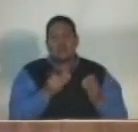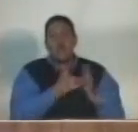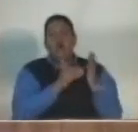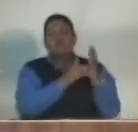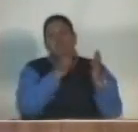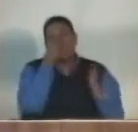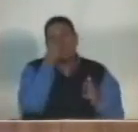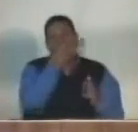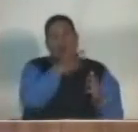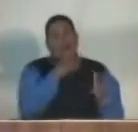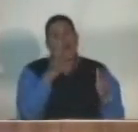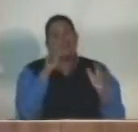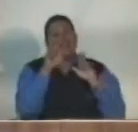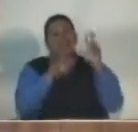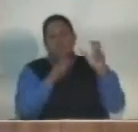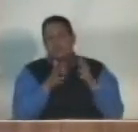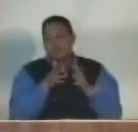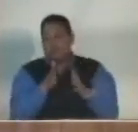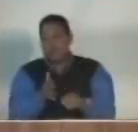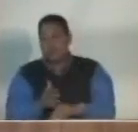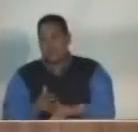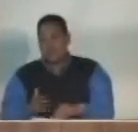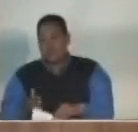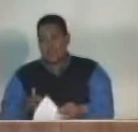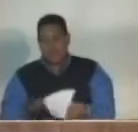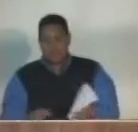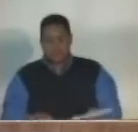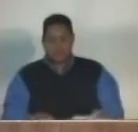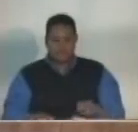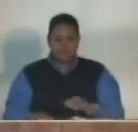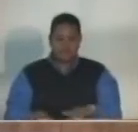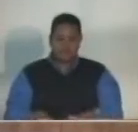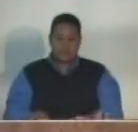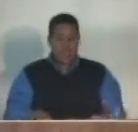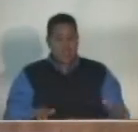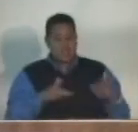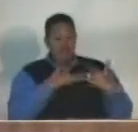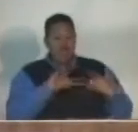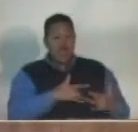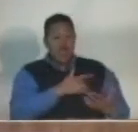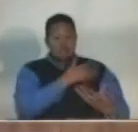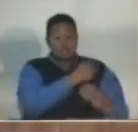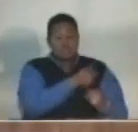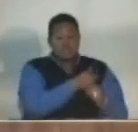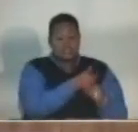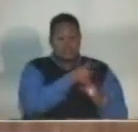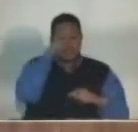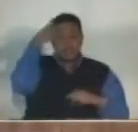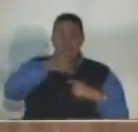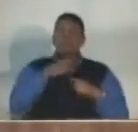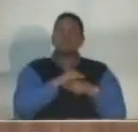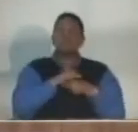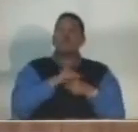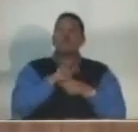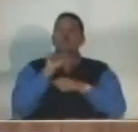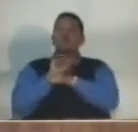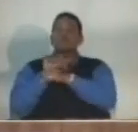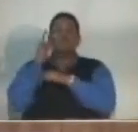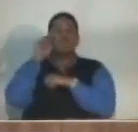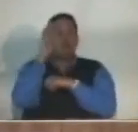ignored investment tool. And the Heart Trust NTA has implemented a training and employment initiative